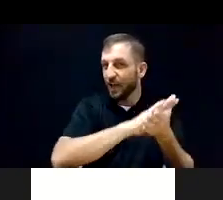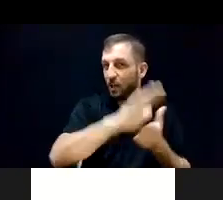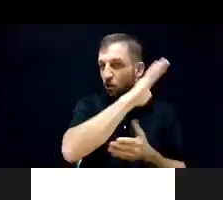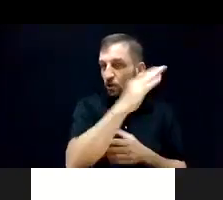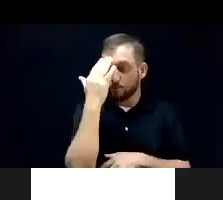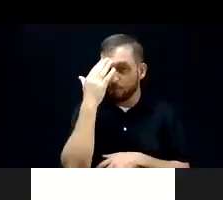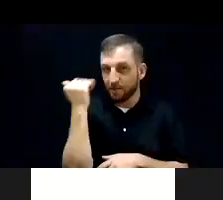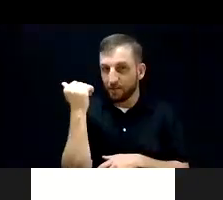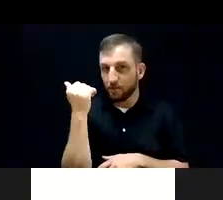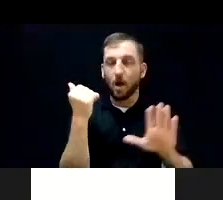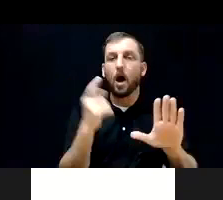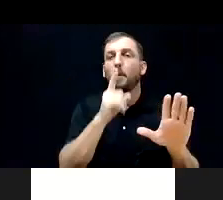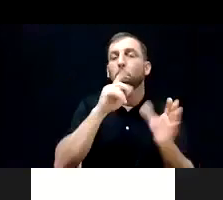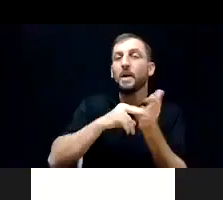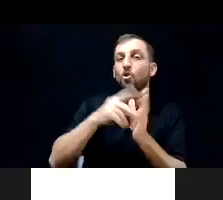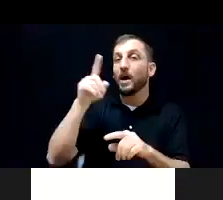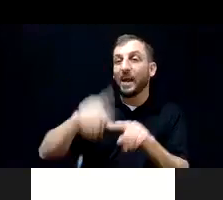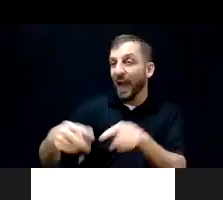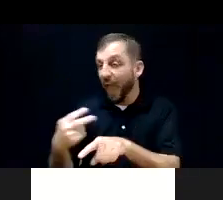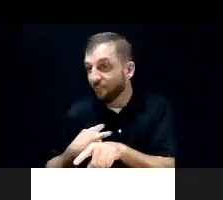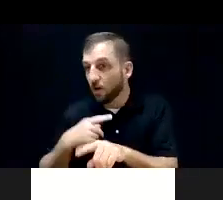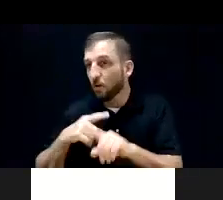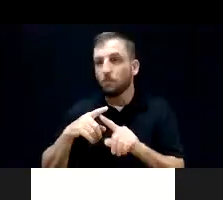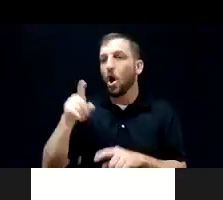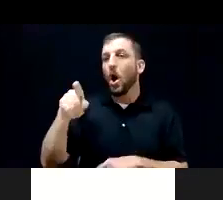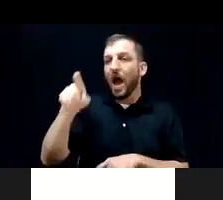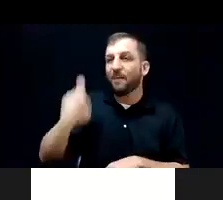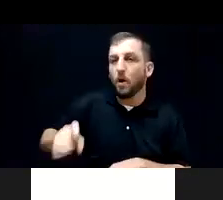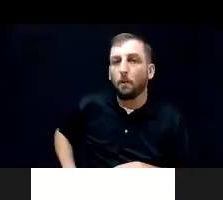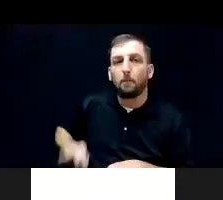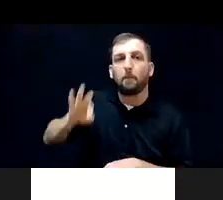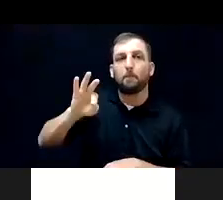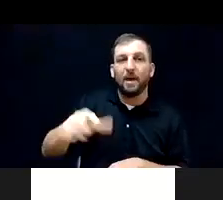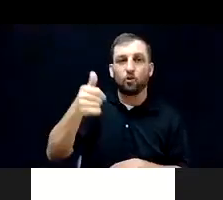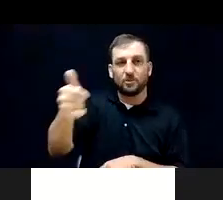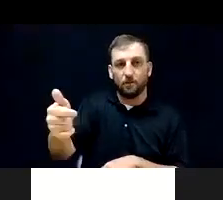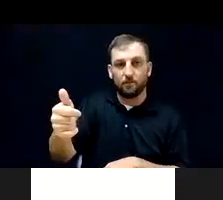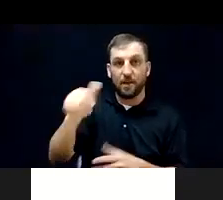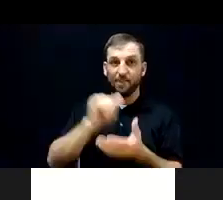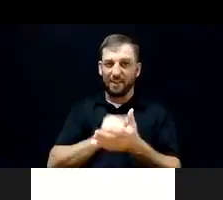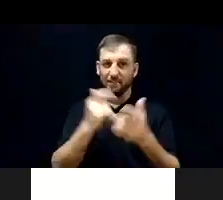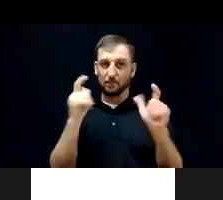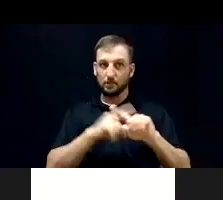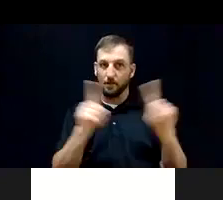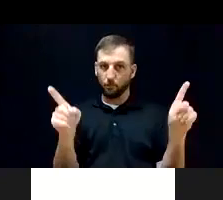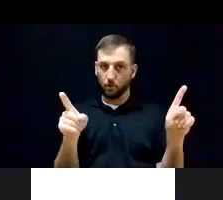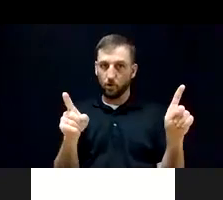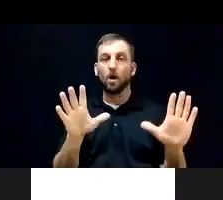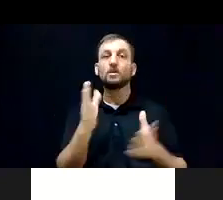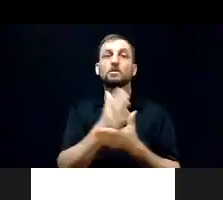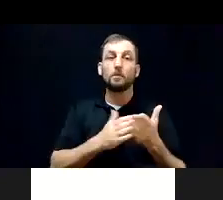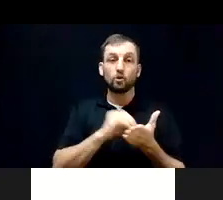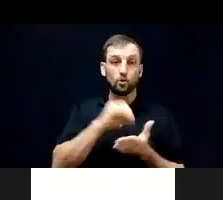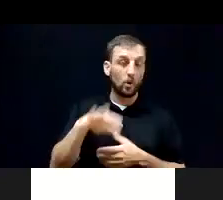it's not that you can't have it, it's that you'd have to pay for it yourself. And so that's a difference. We've had students who had to